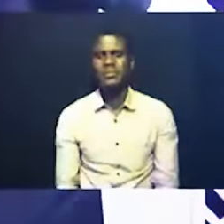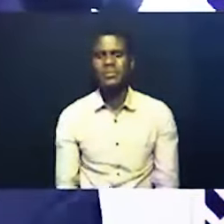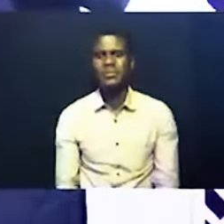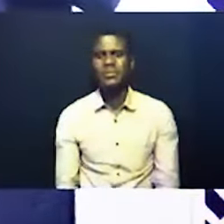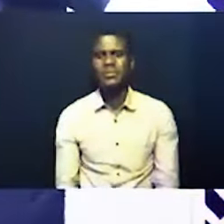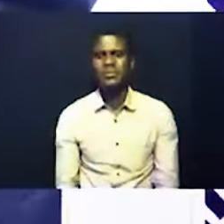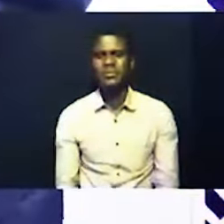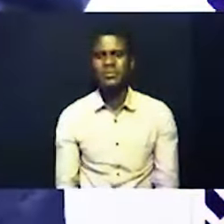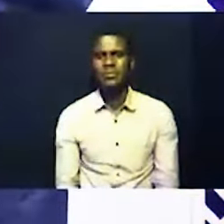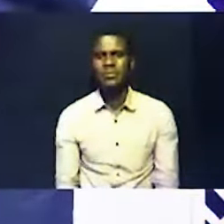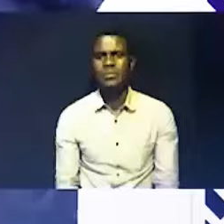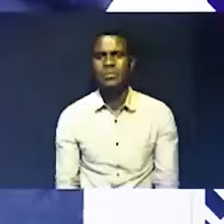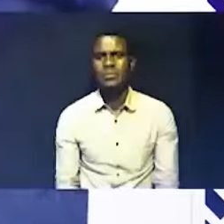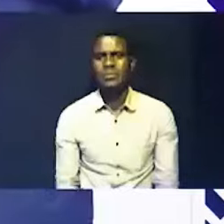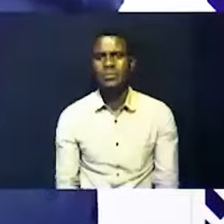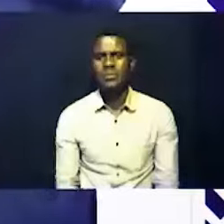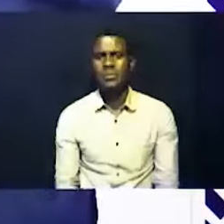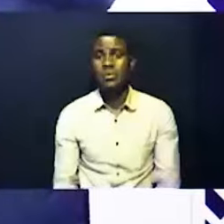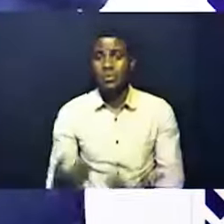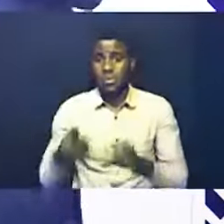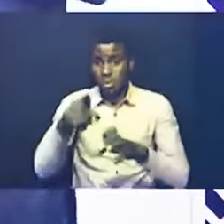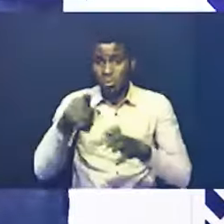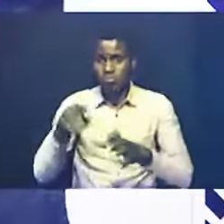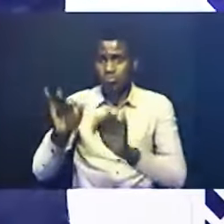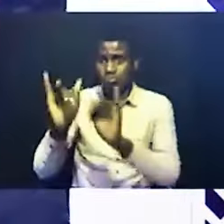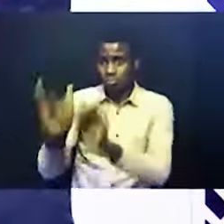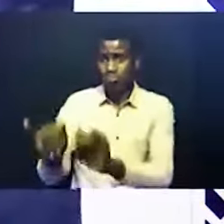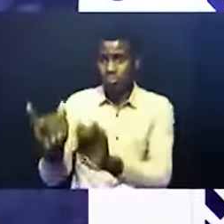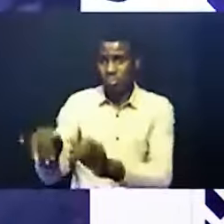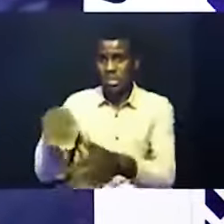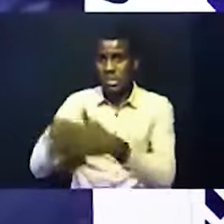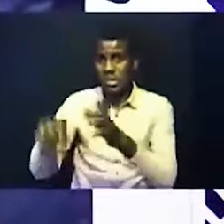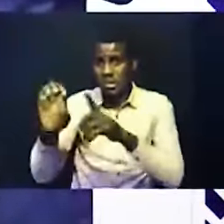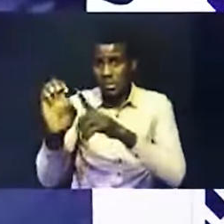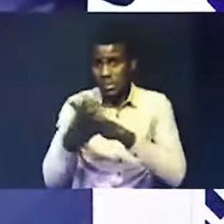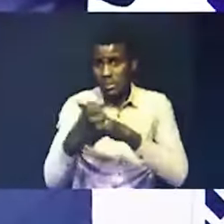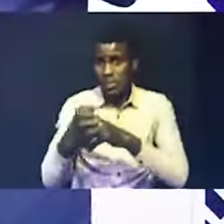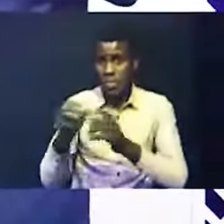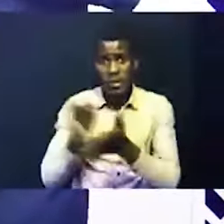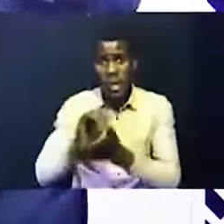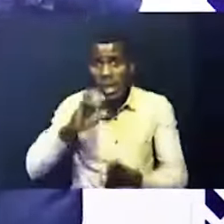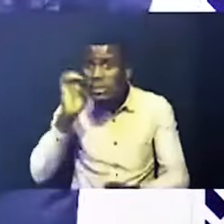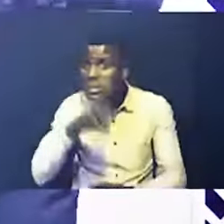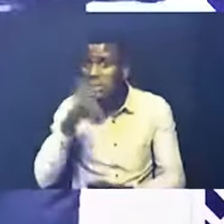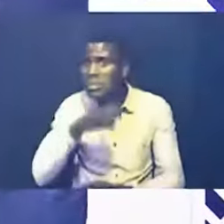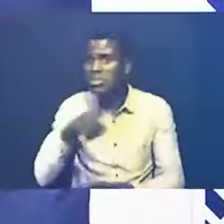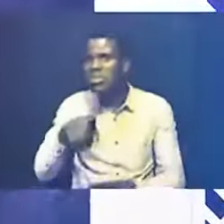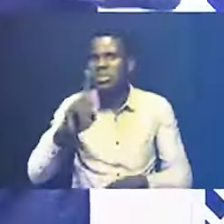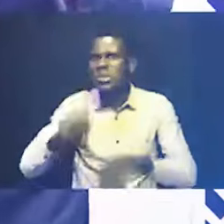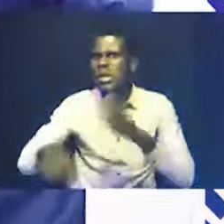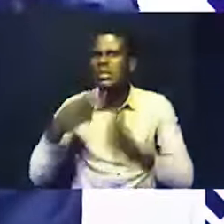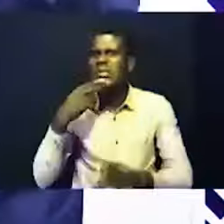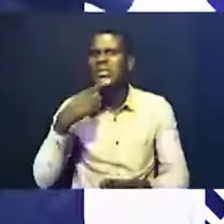Corruption now when you live in such an environment you cannot say no one will offend